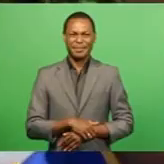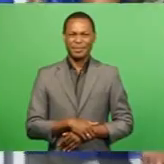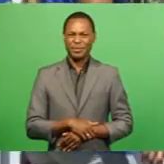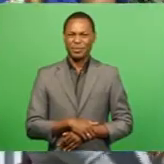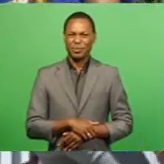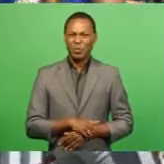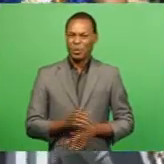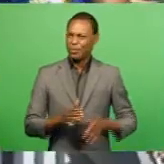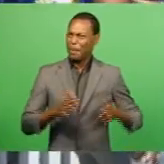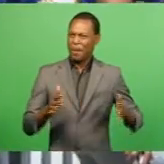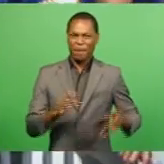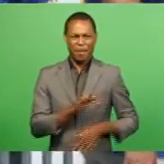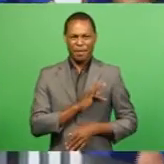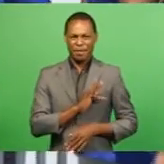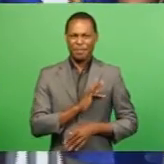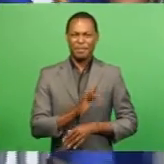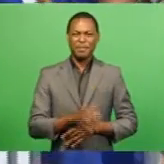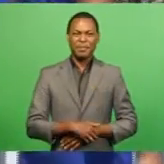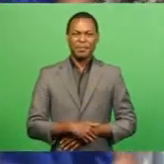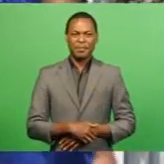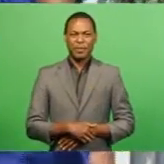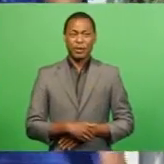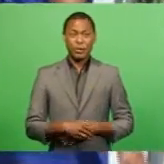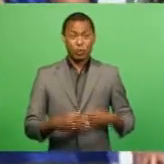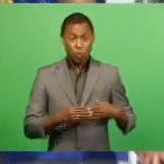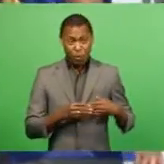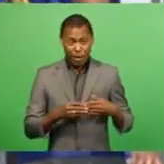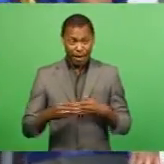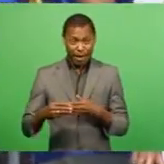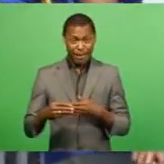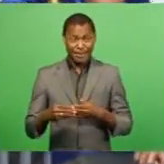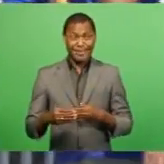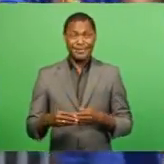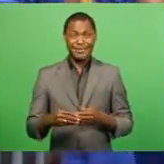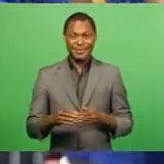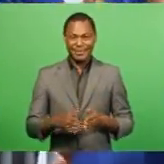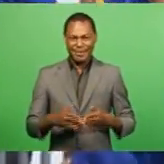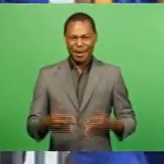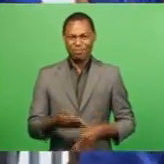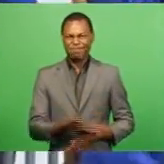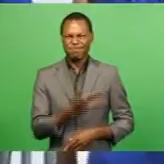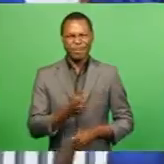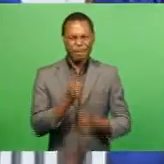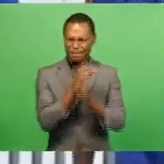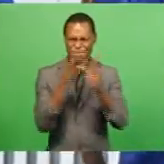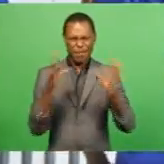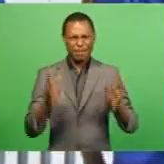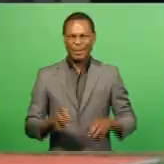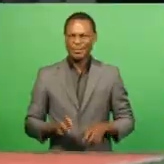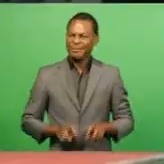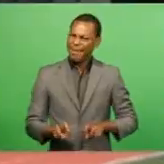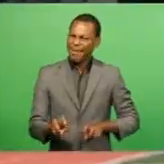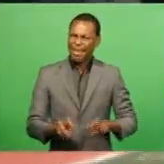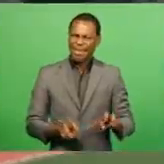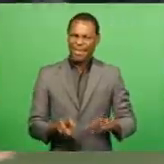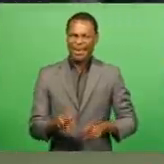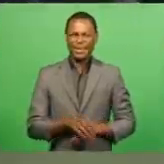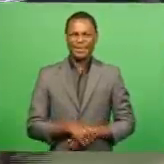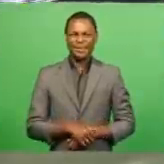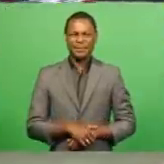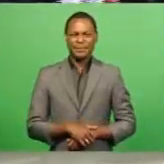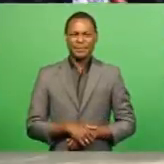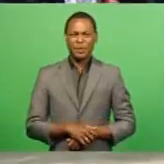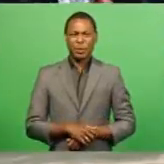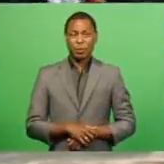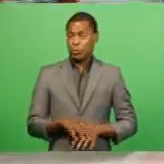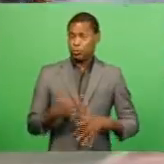for me. Initially trained under the guidance of Eugene Volmer before joining RKS, the national triple jump champion is impressed by